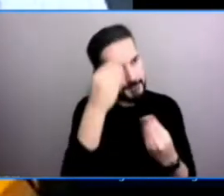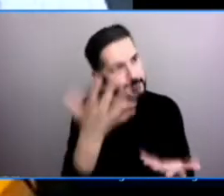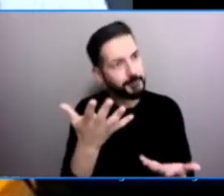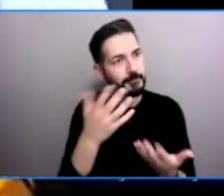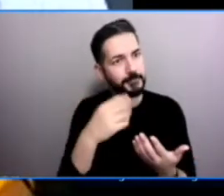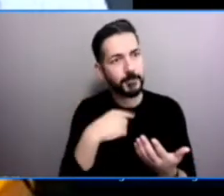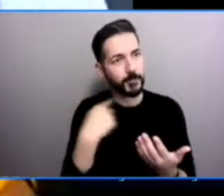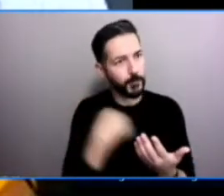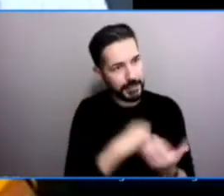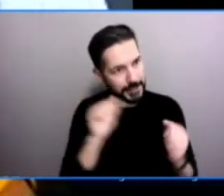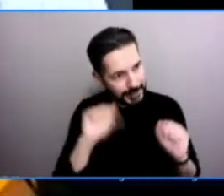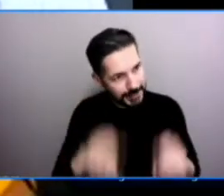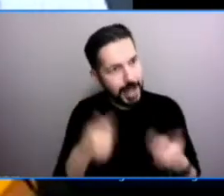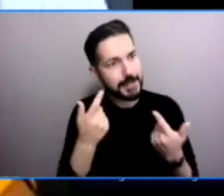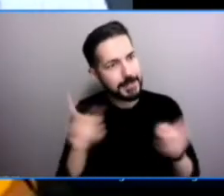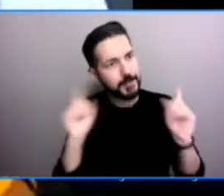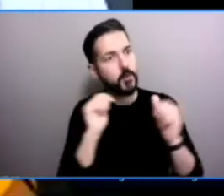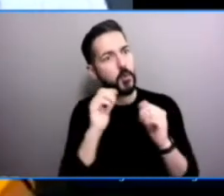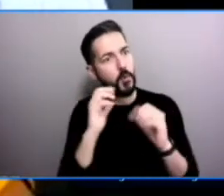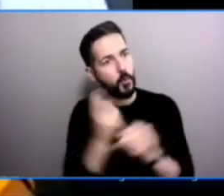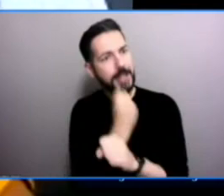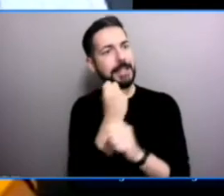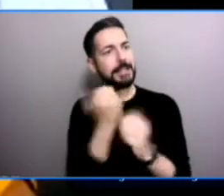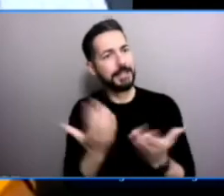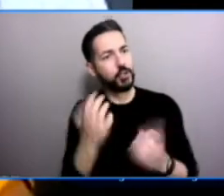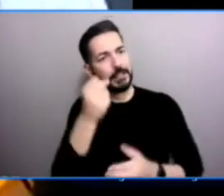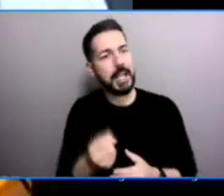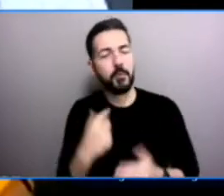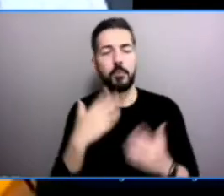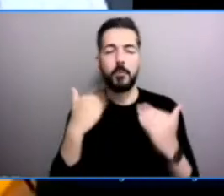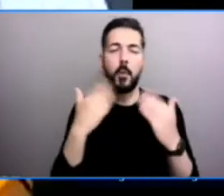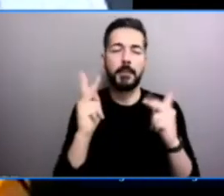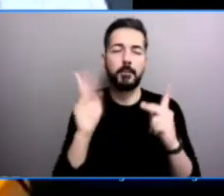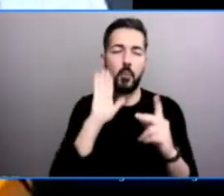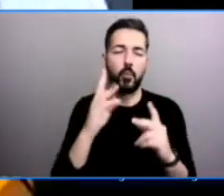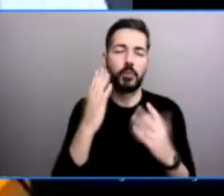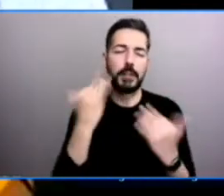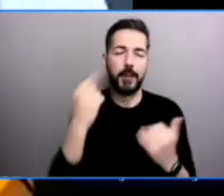your experience, what would that be? Giving that one to you, Katrina.